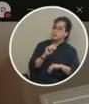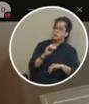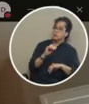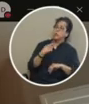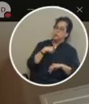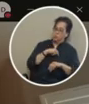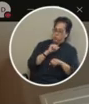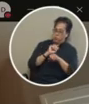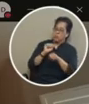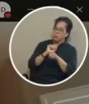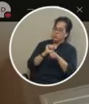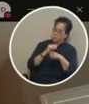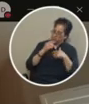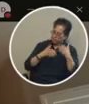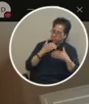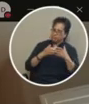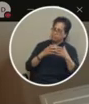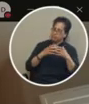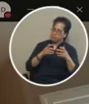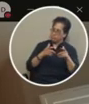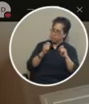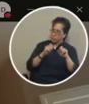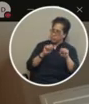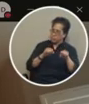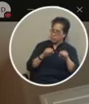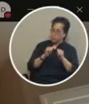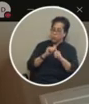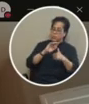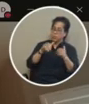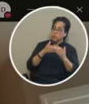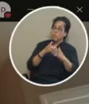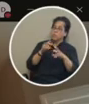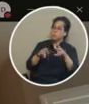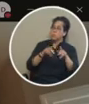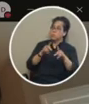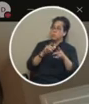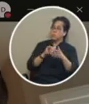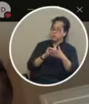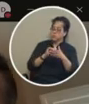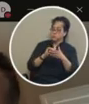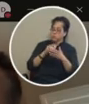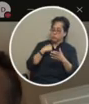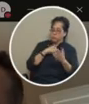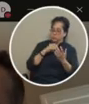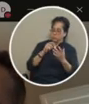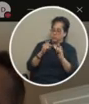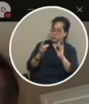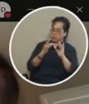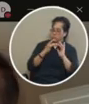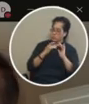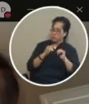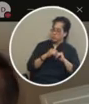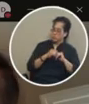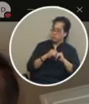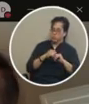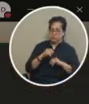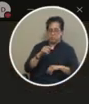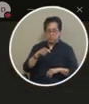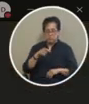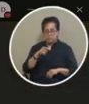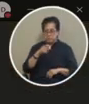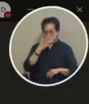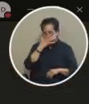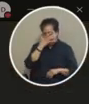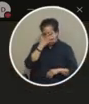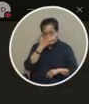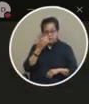are working as diligently as possible with all the folks that we come in contact with. Okay, thanks. And I know we spoke at the last council meeting